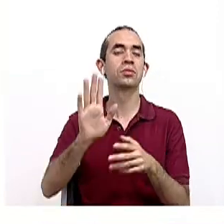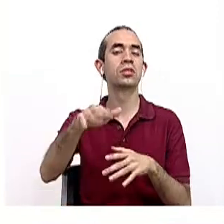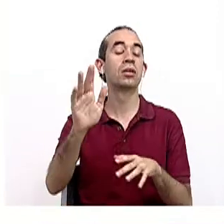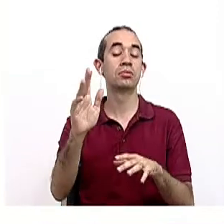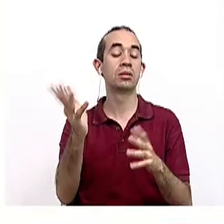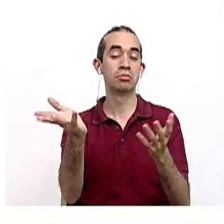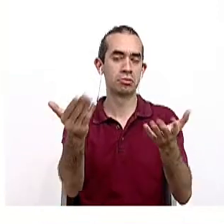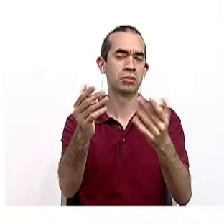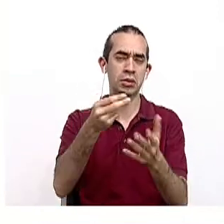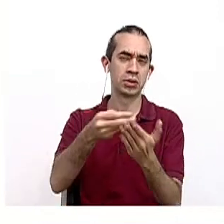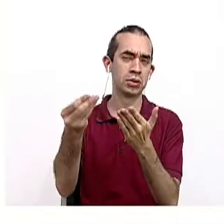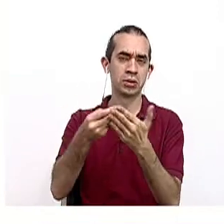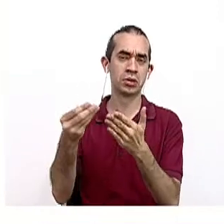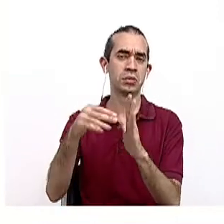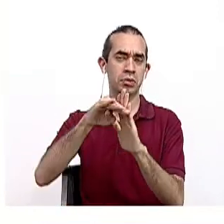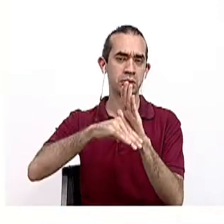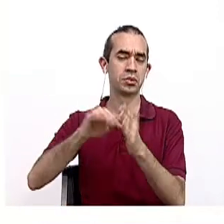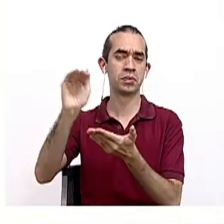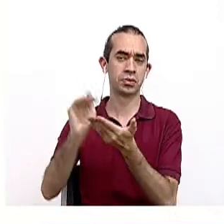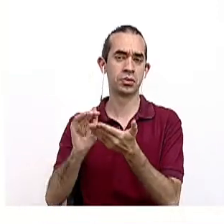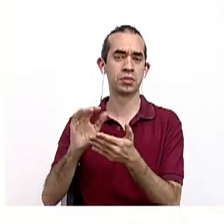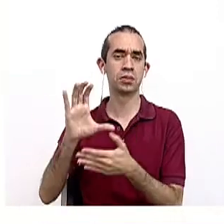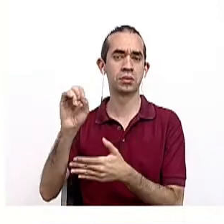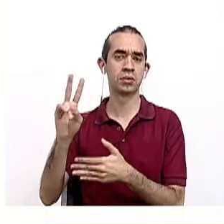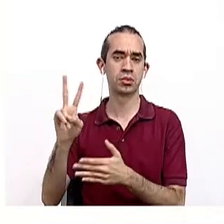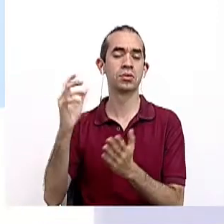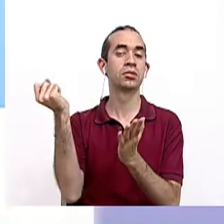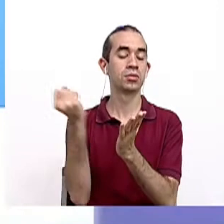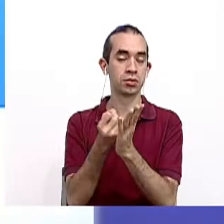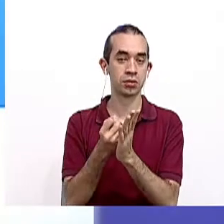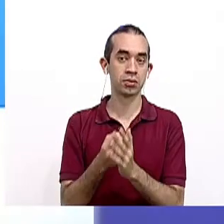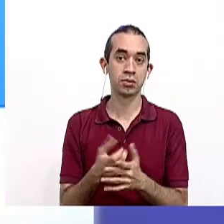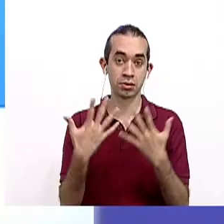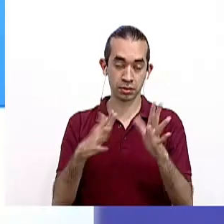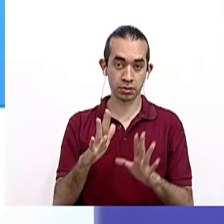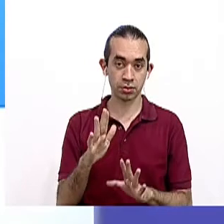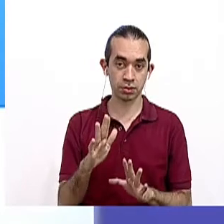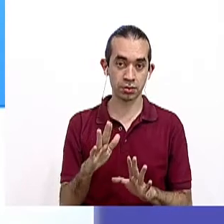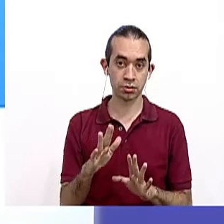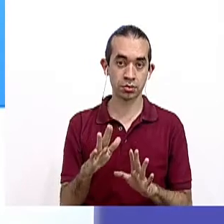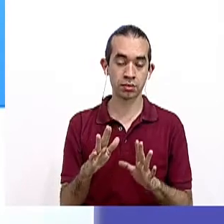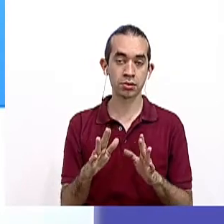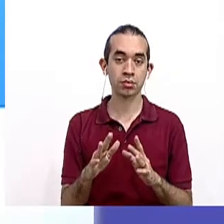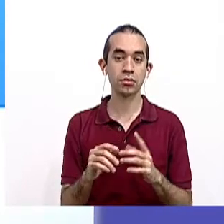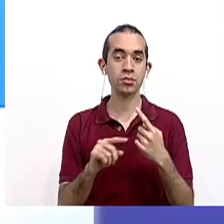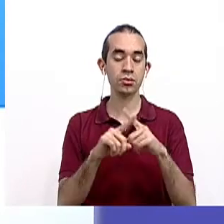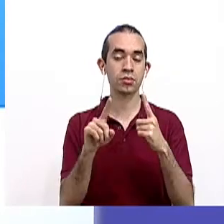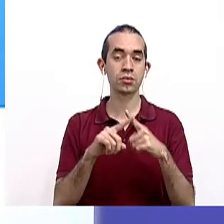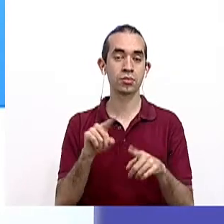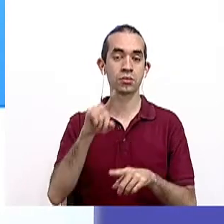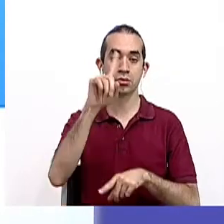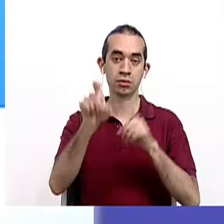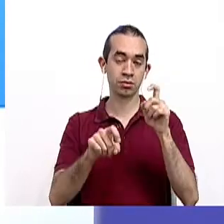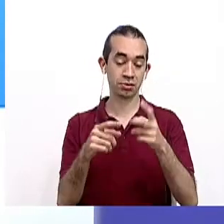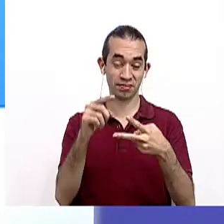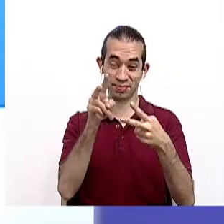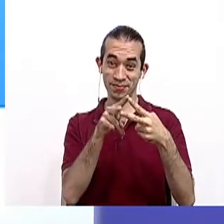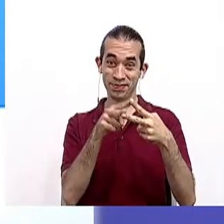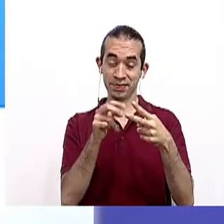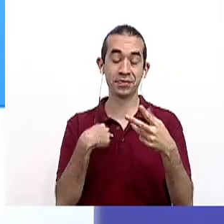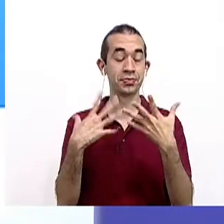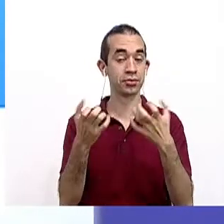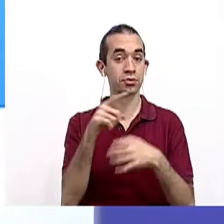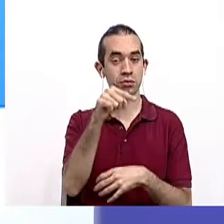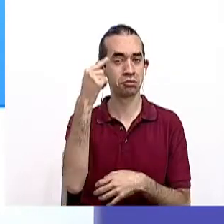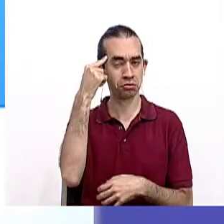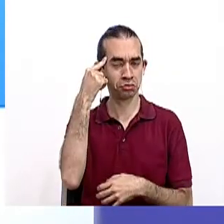to buy ingredients with a low carbon footprint. So now that you have those different questions, I want you to